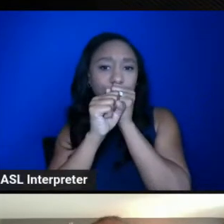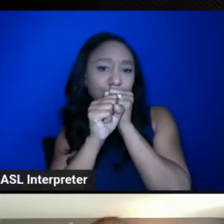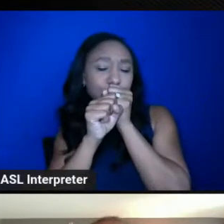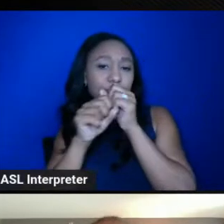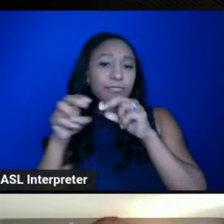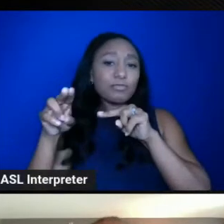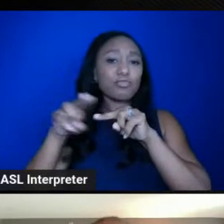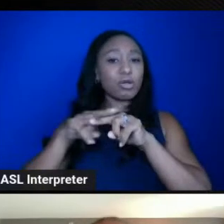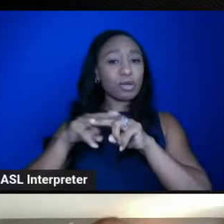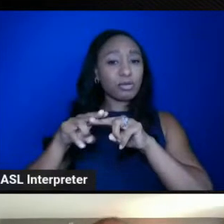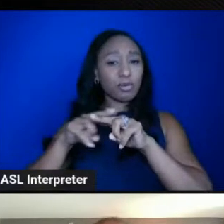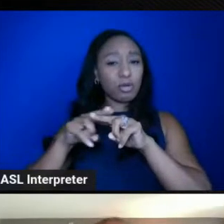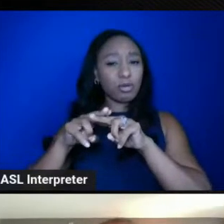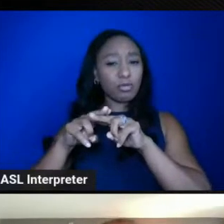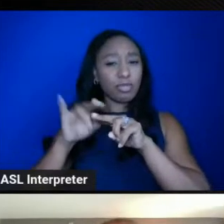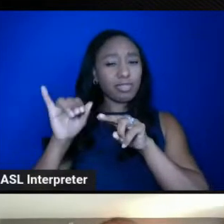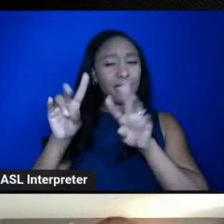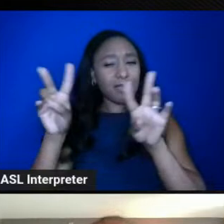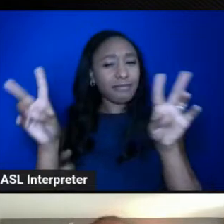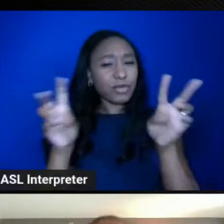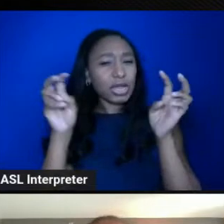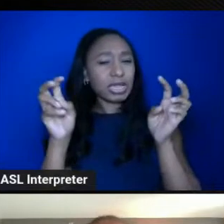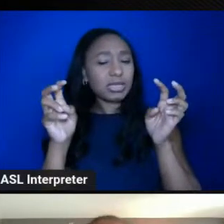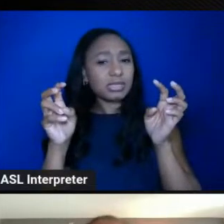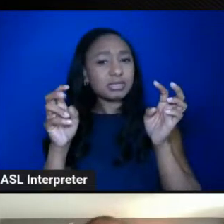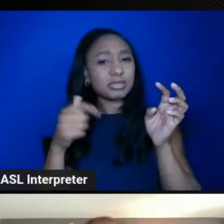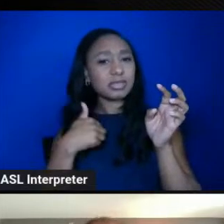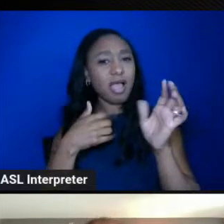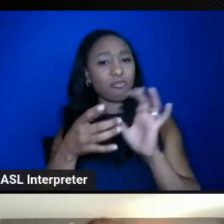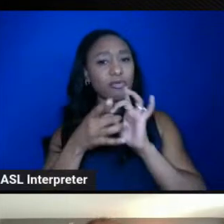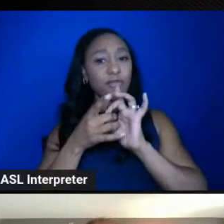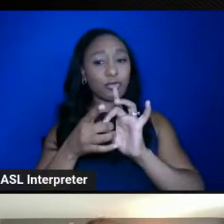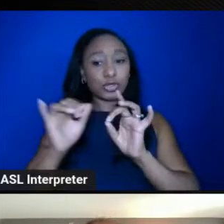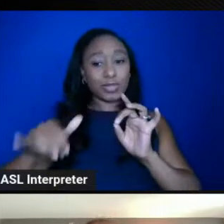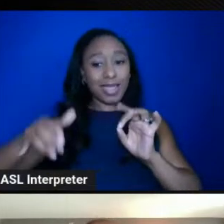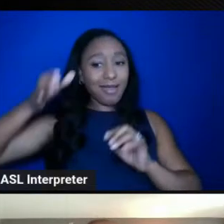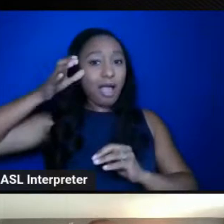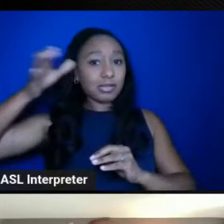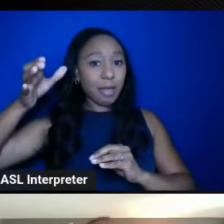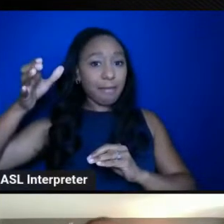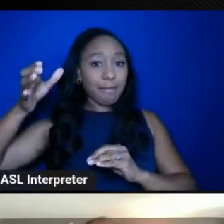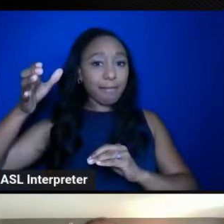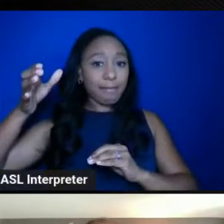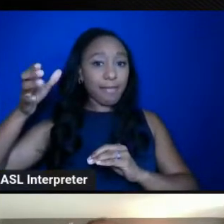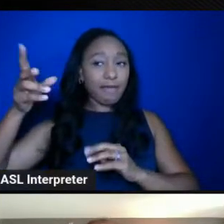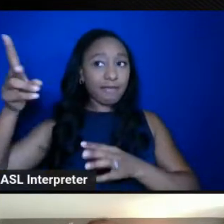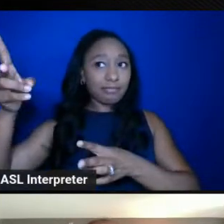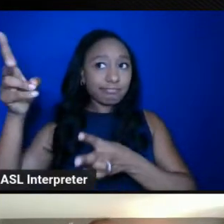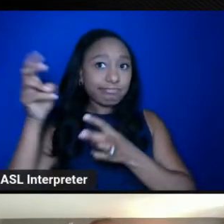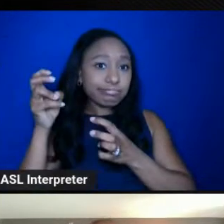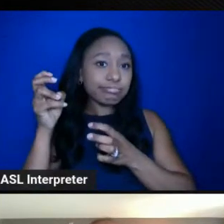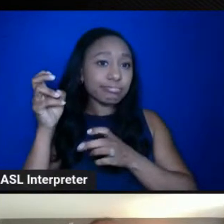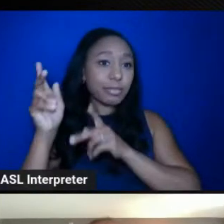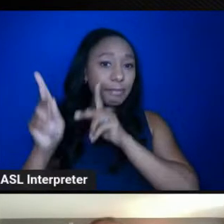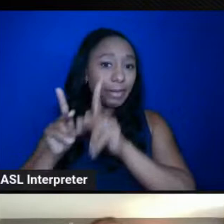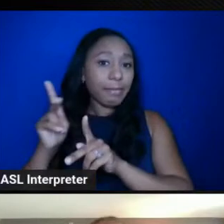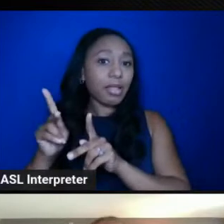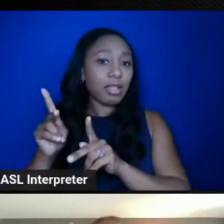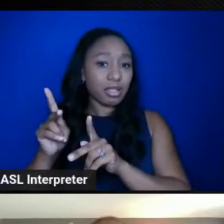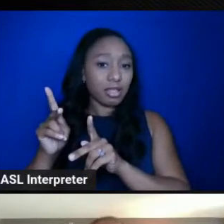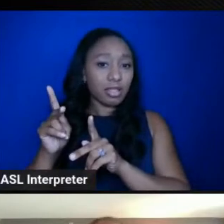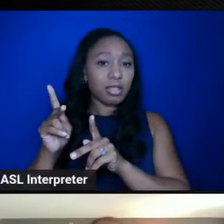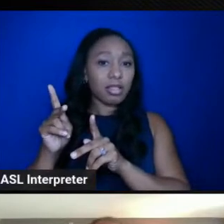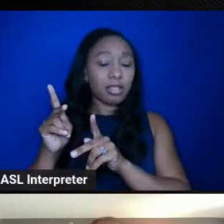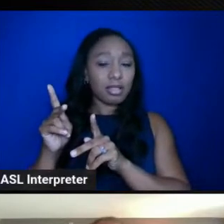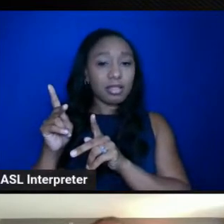underground railroad, I'm referring to what I just described, the kidnapping and trafficking